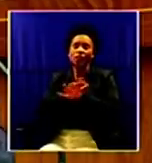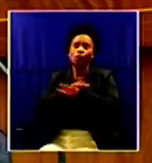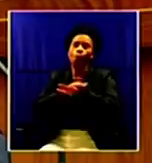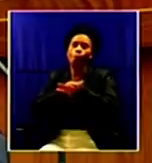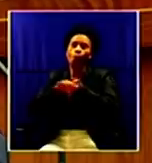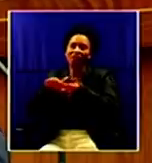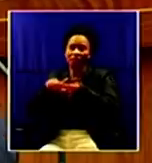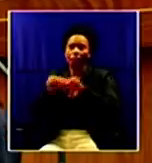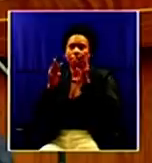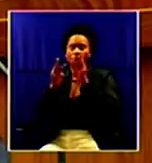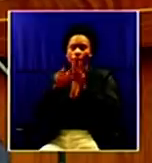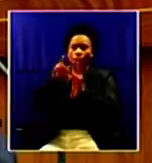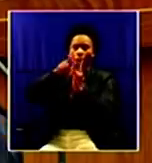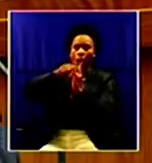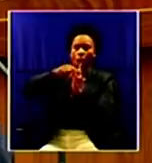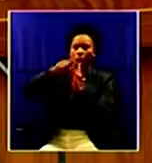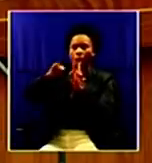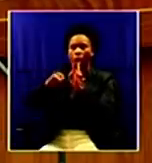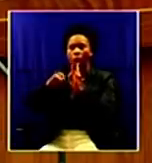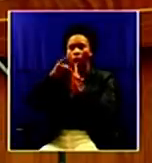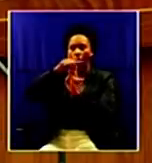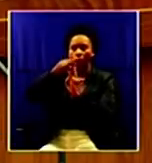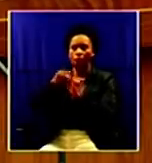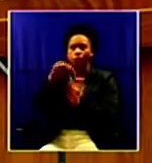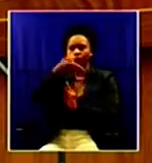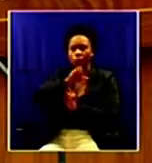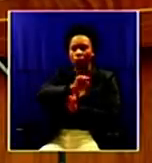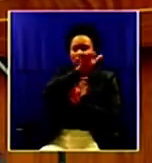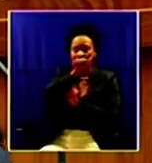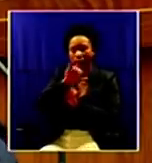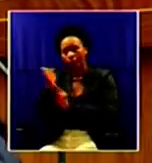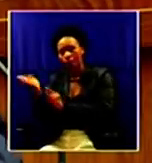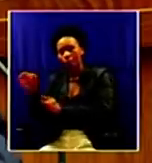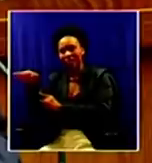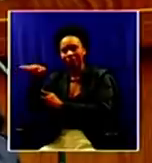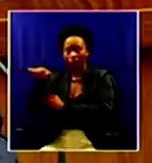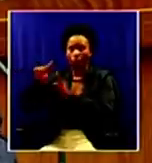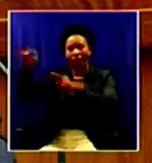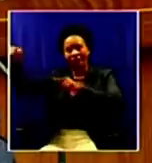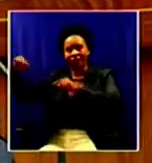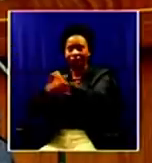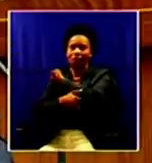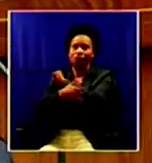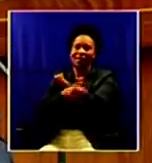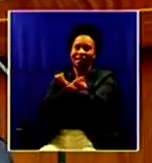goods, eliminating the dreadful scenes that we have witnessed recently.